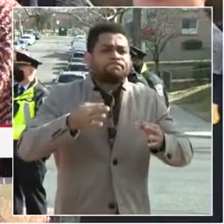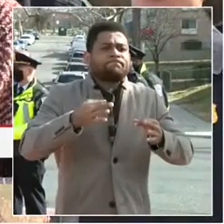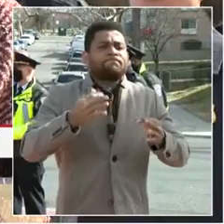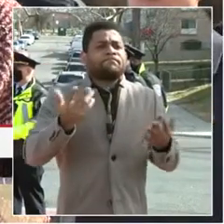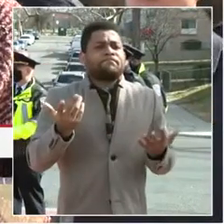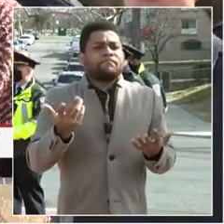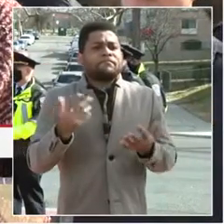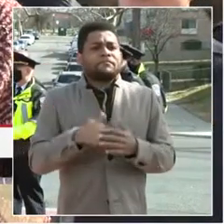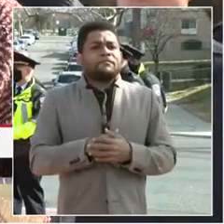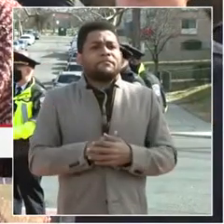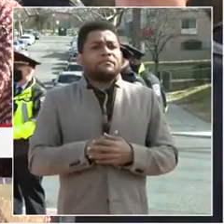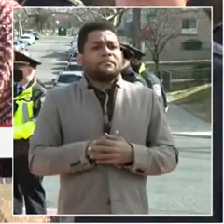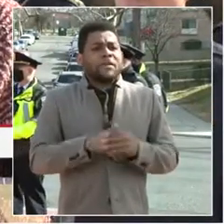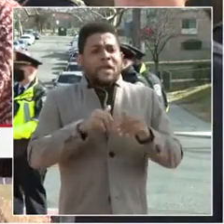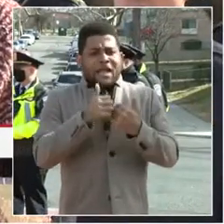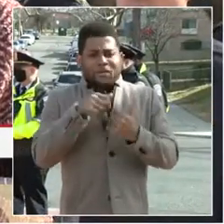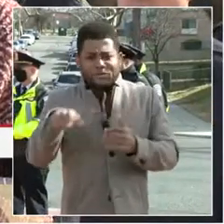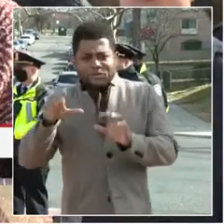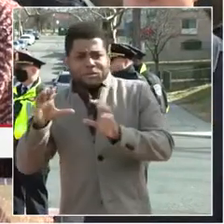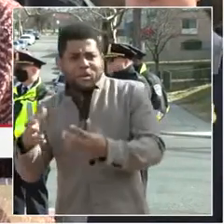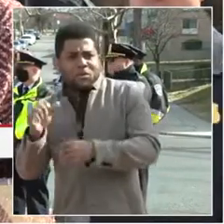Chief, work with what you're doing?